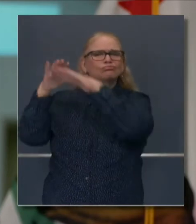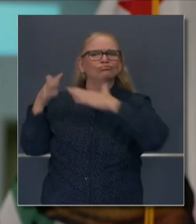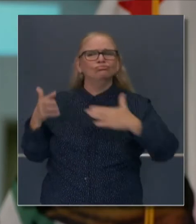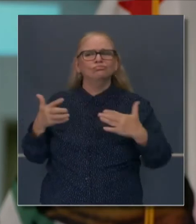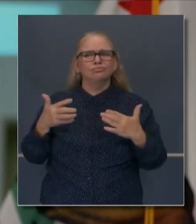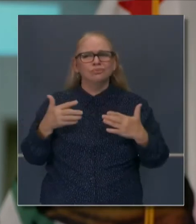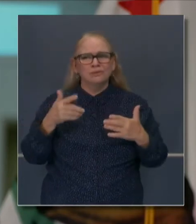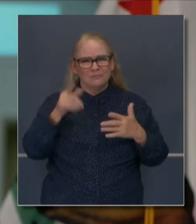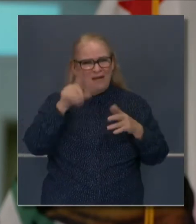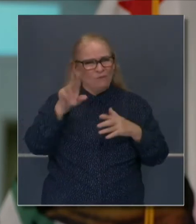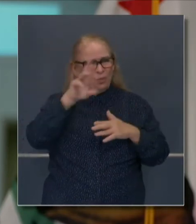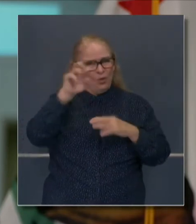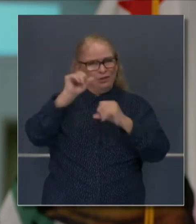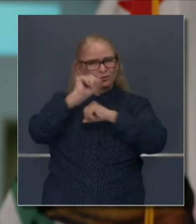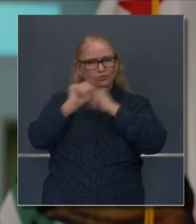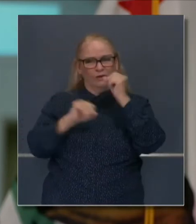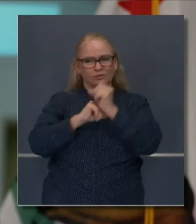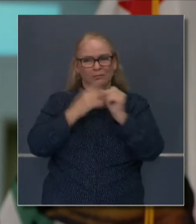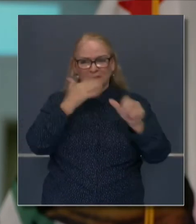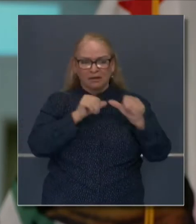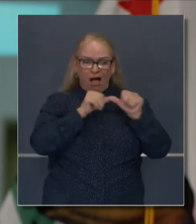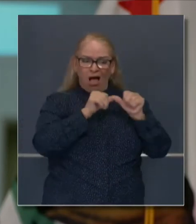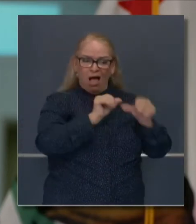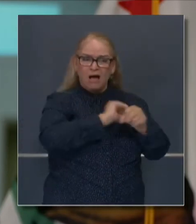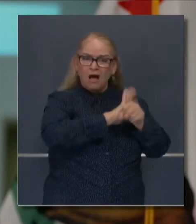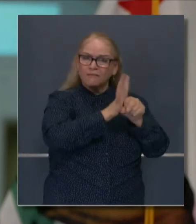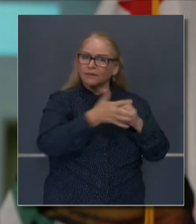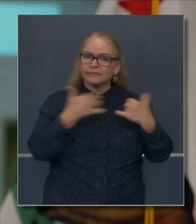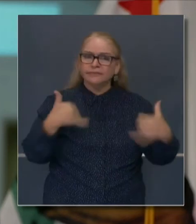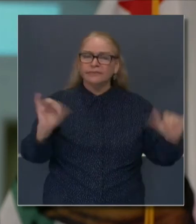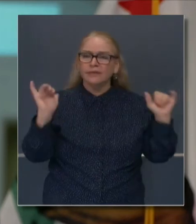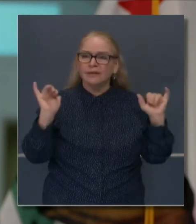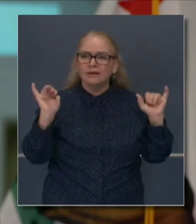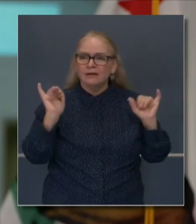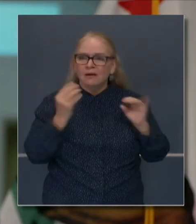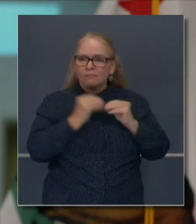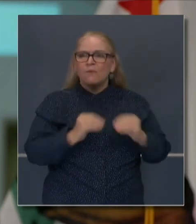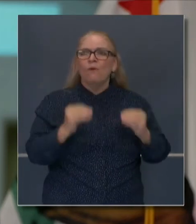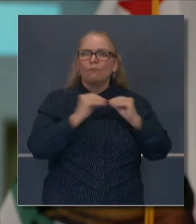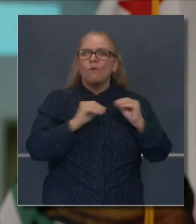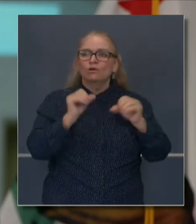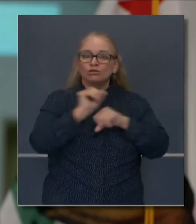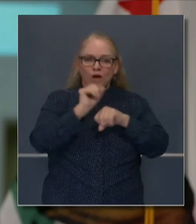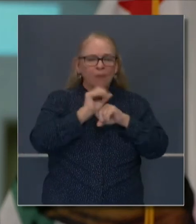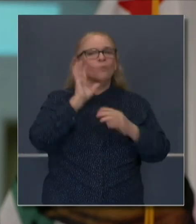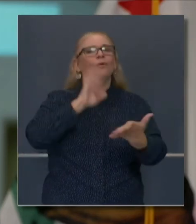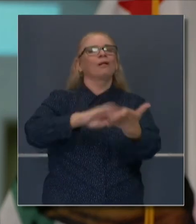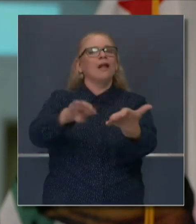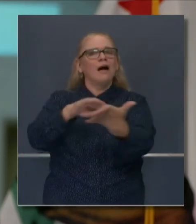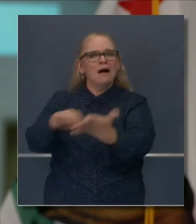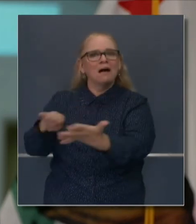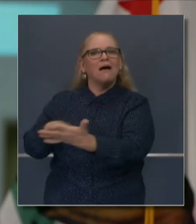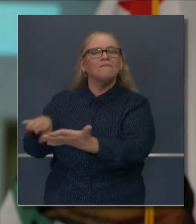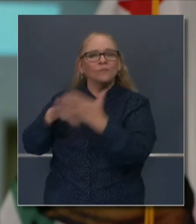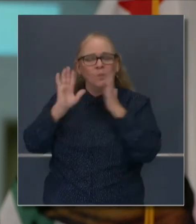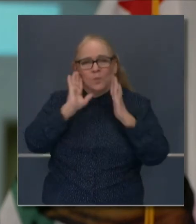longer this thing goes on, the more likelihood these jobs just simply evaporate. On top of that, we're having the same situation in Los Angeles